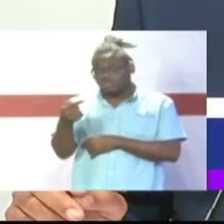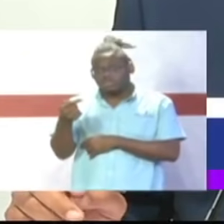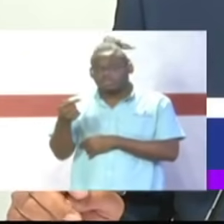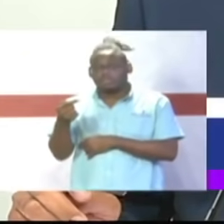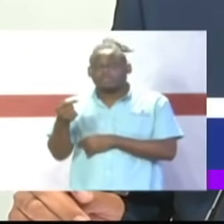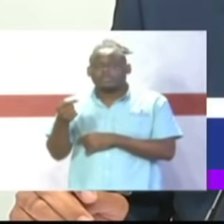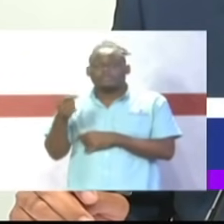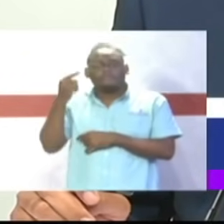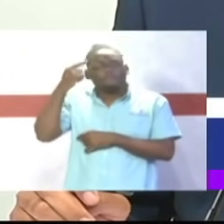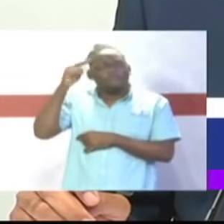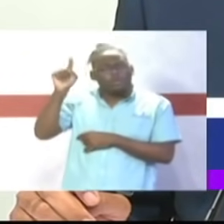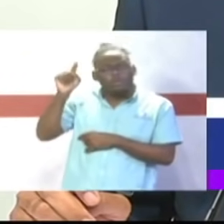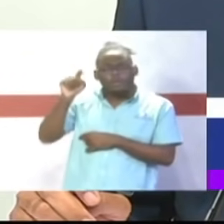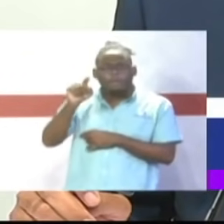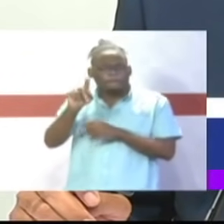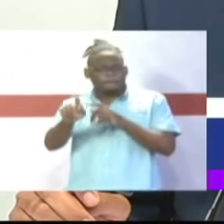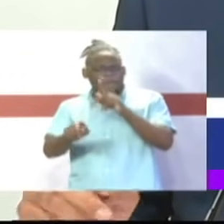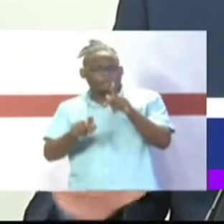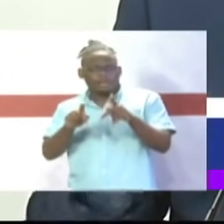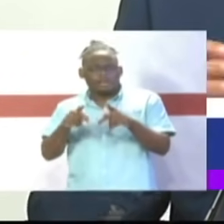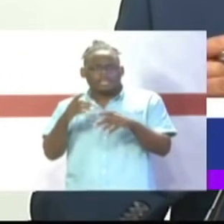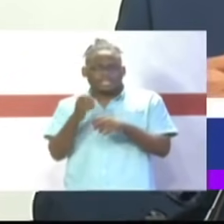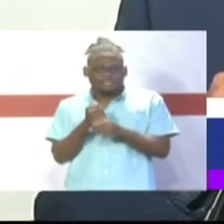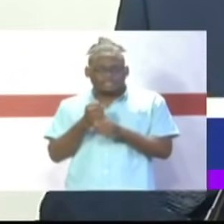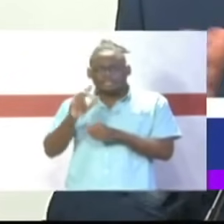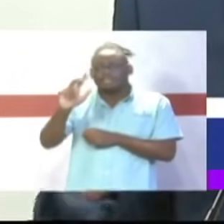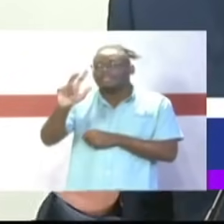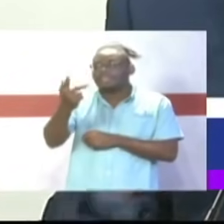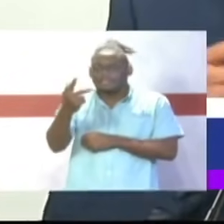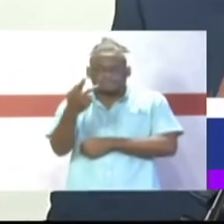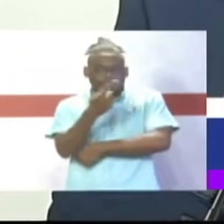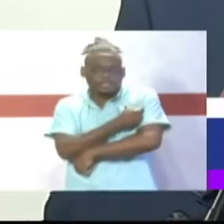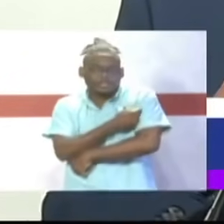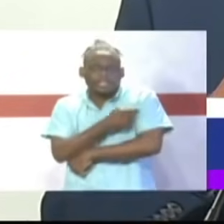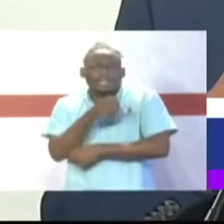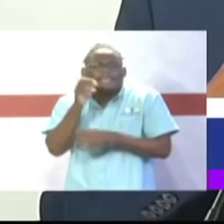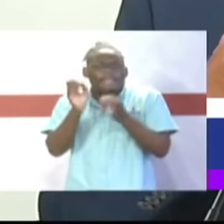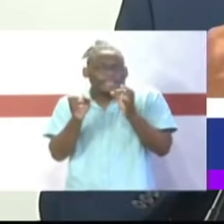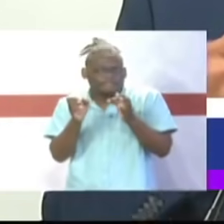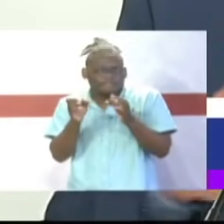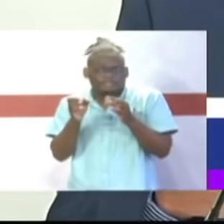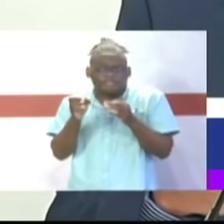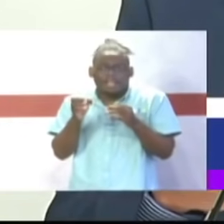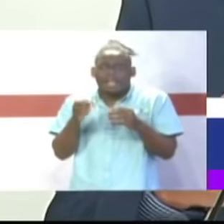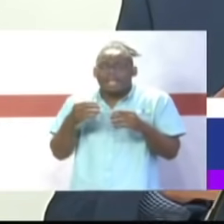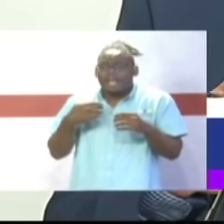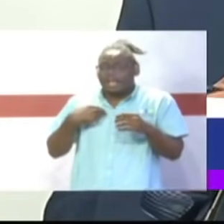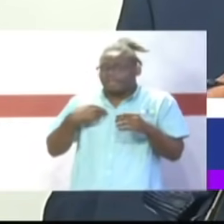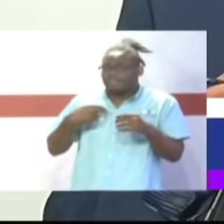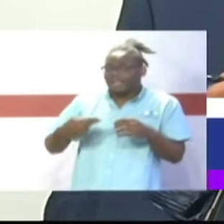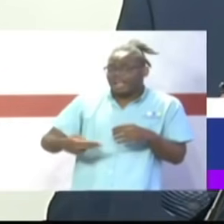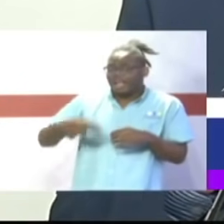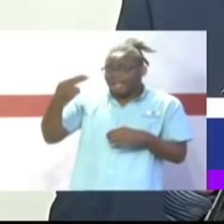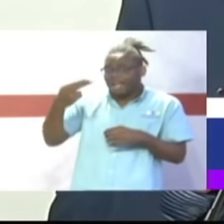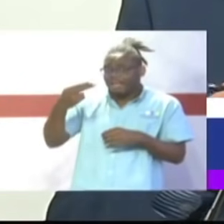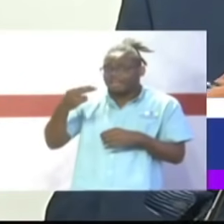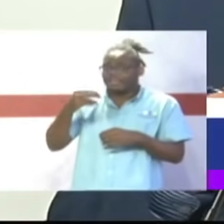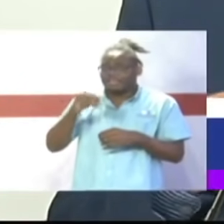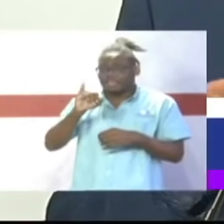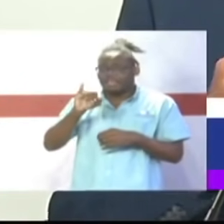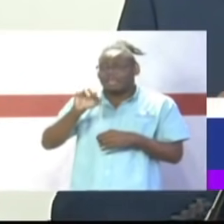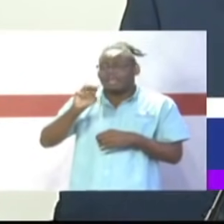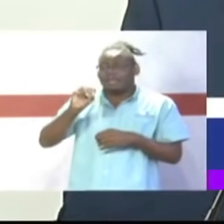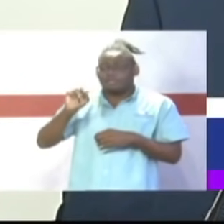highly immunocompromised groups. As the CMO said, if by the end of November, somebody